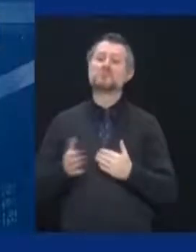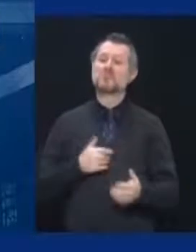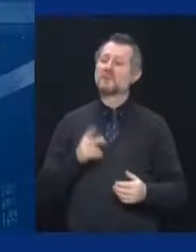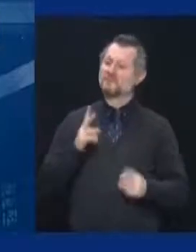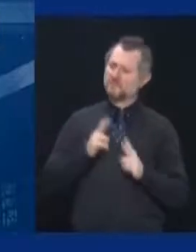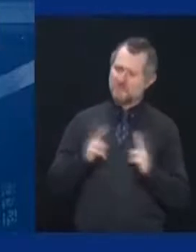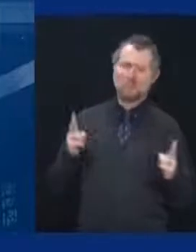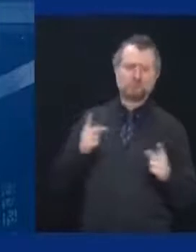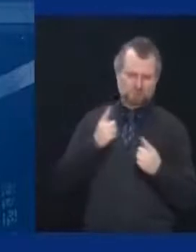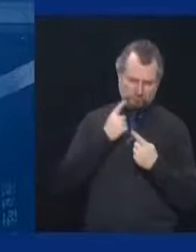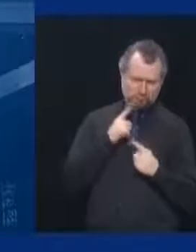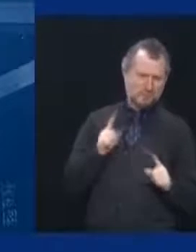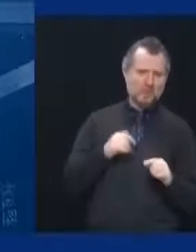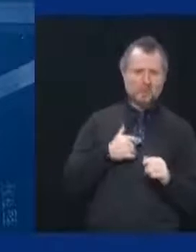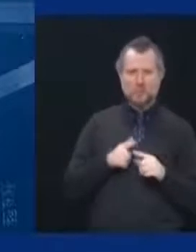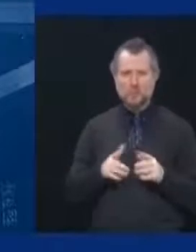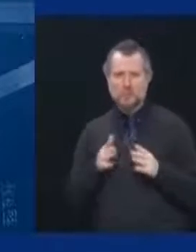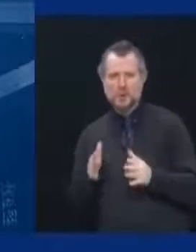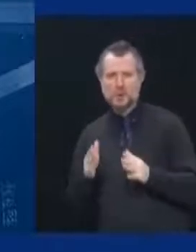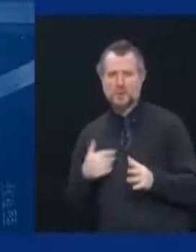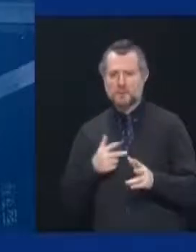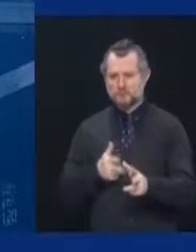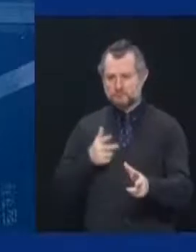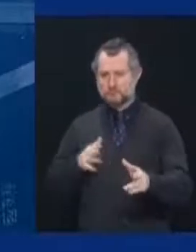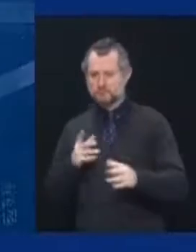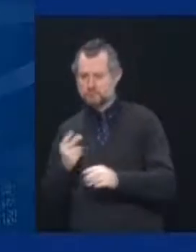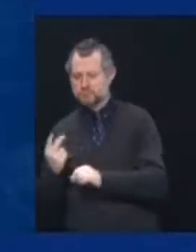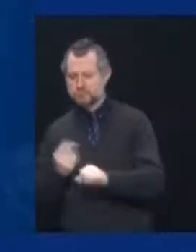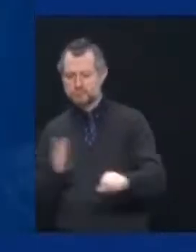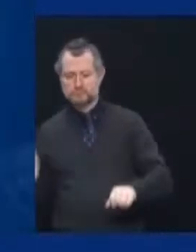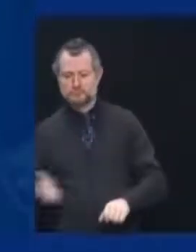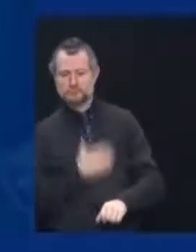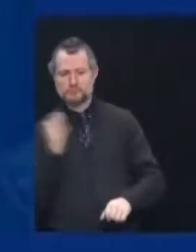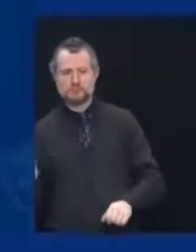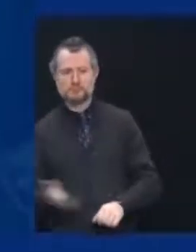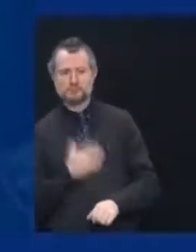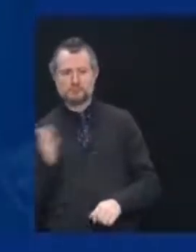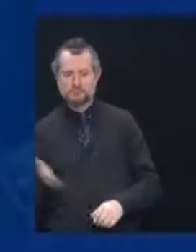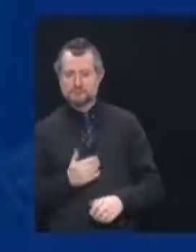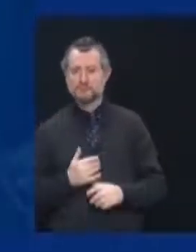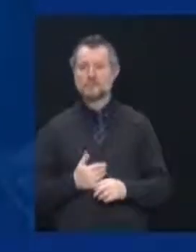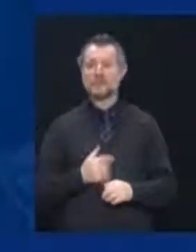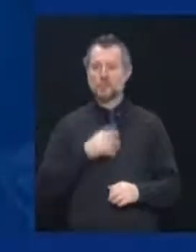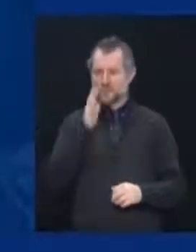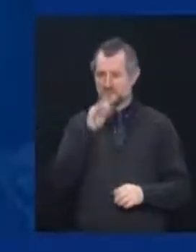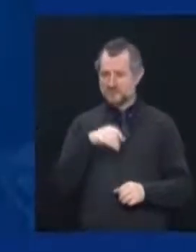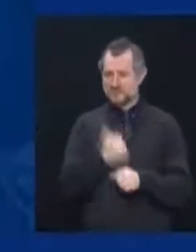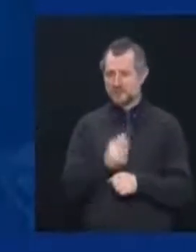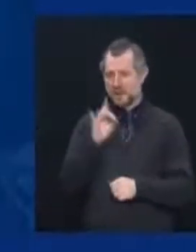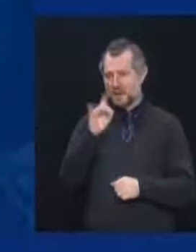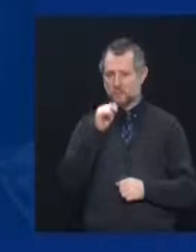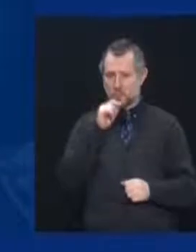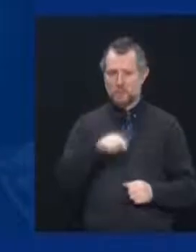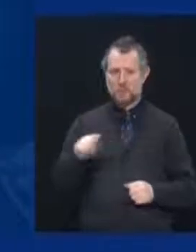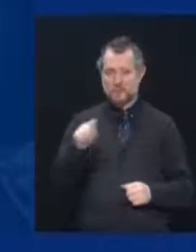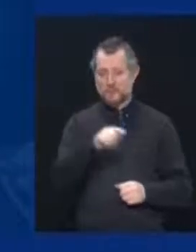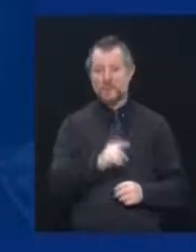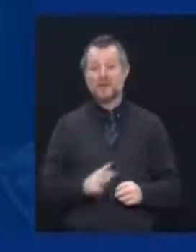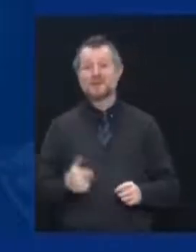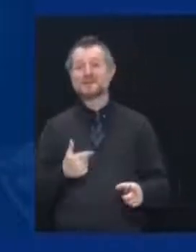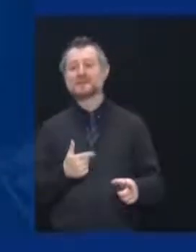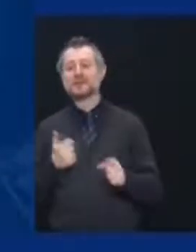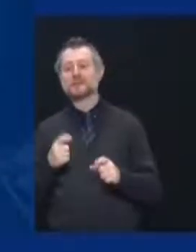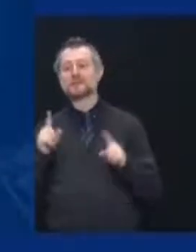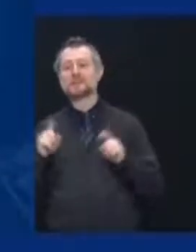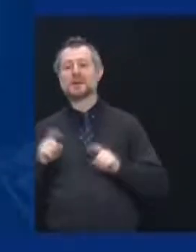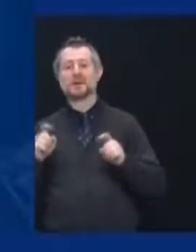vehicle for mass vaccination, and we're setting up 8 more. Rapid testing is going to